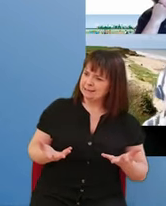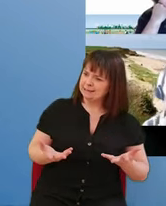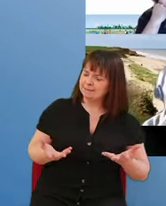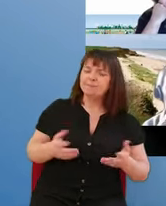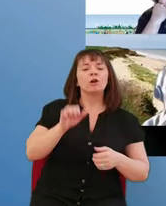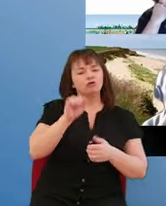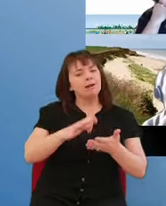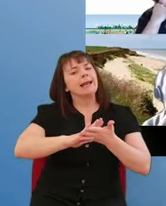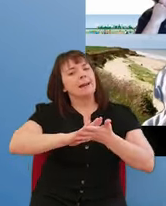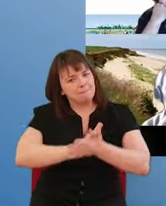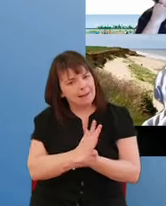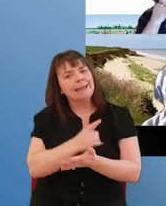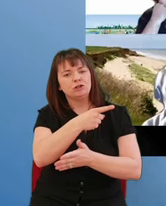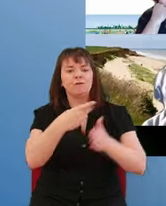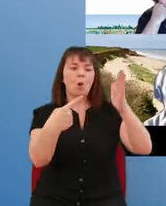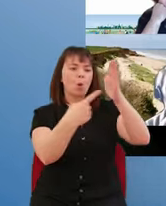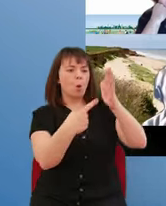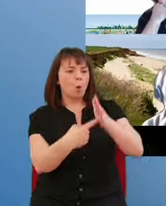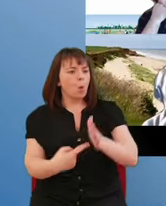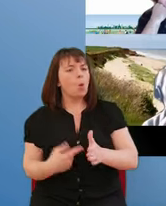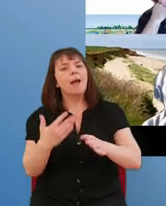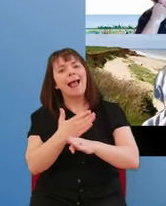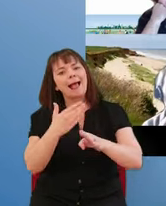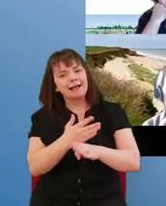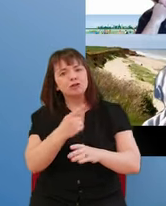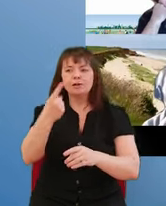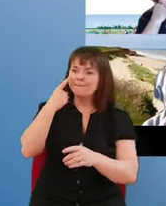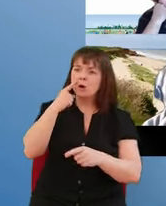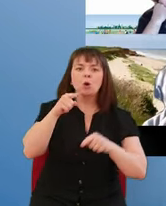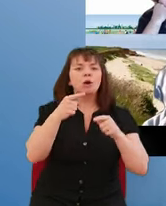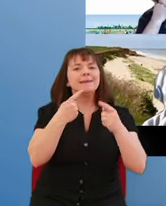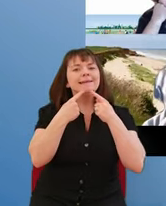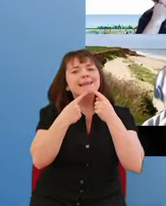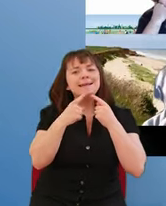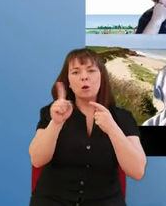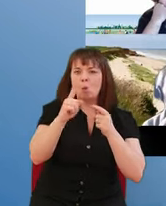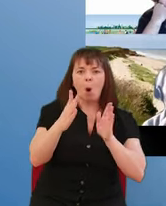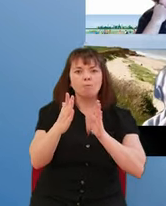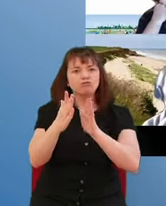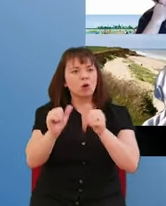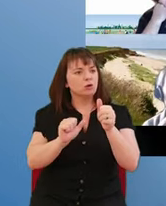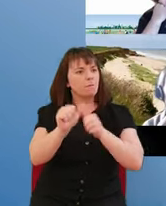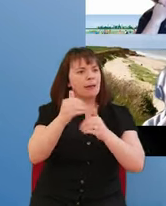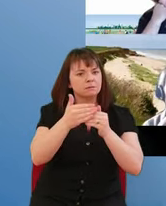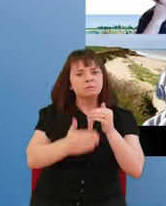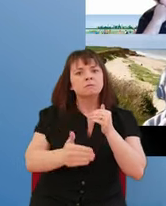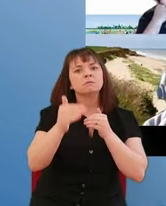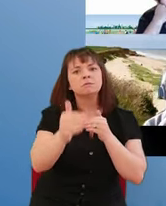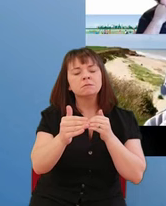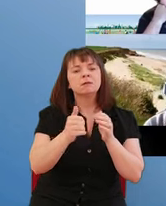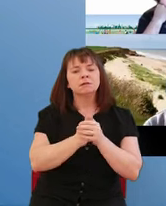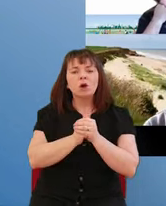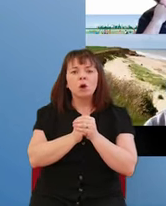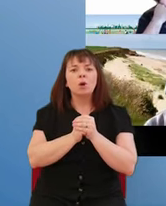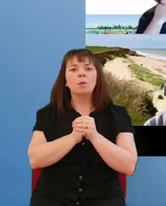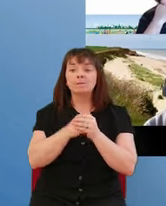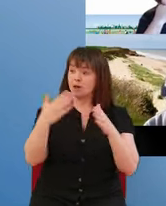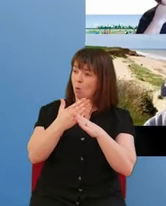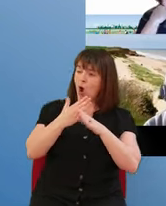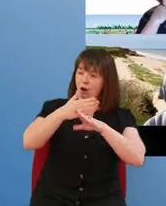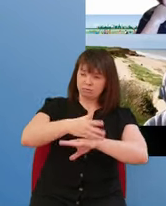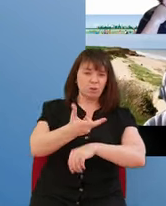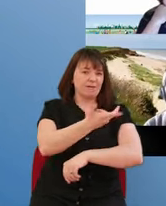seem to work really, really well, that it's not always, you know, the GP practice that is best supposed to support people to do this, and that we might need to think we're going to people, I